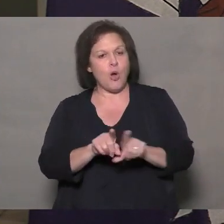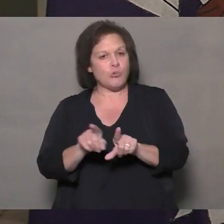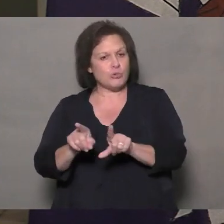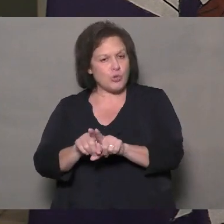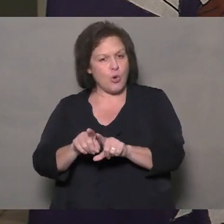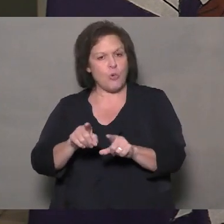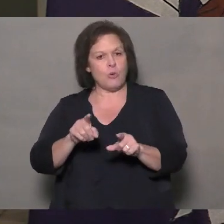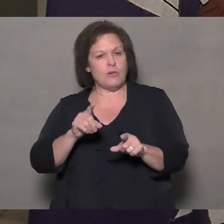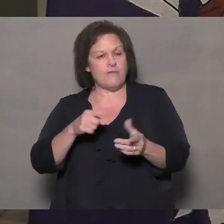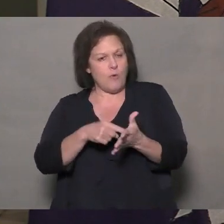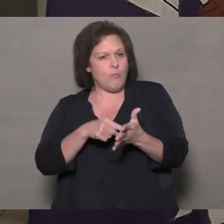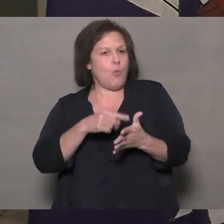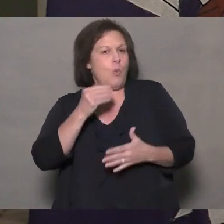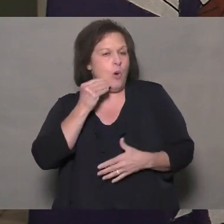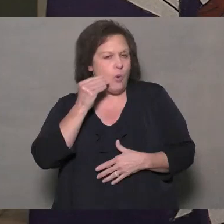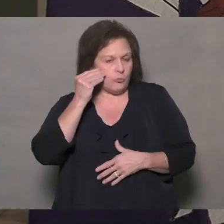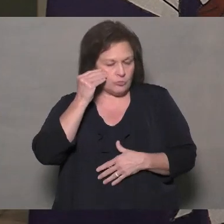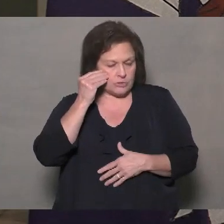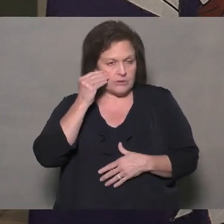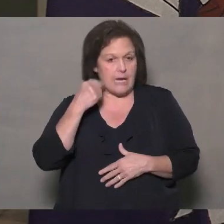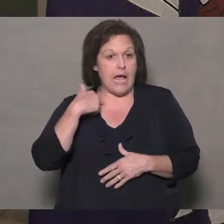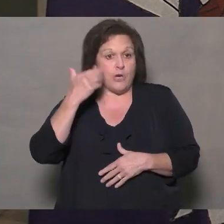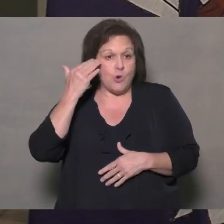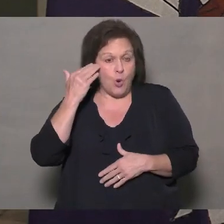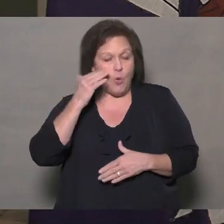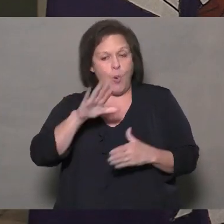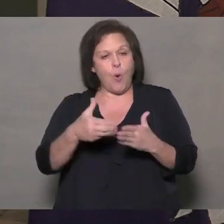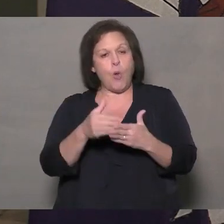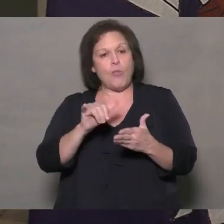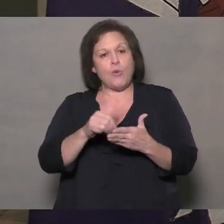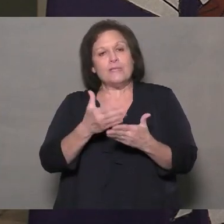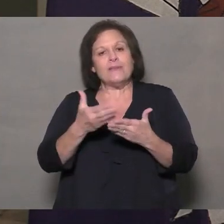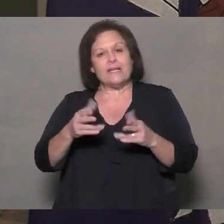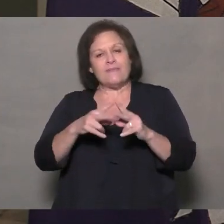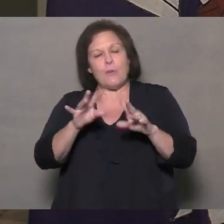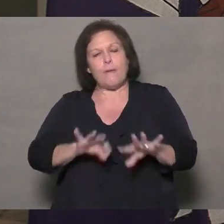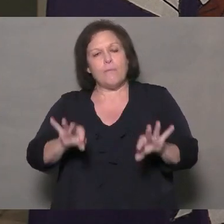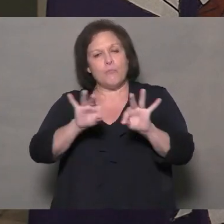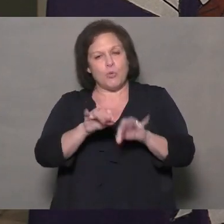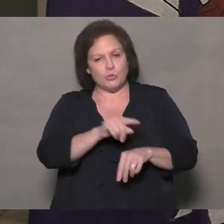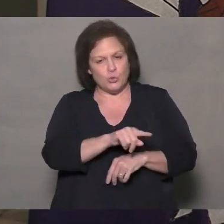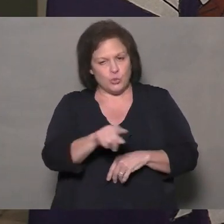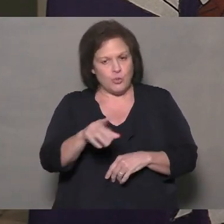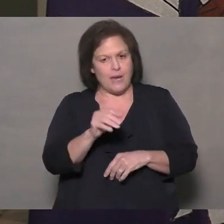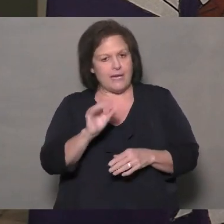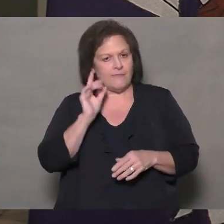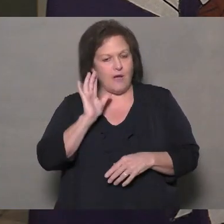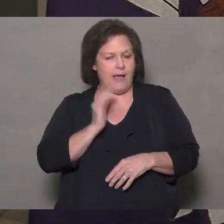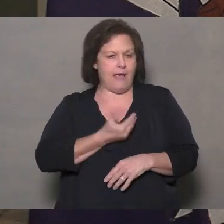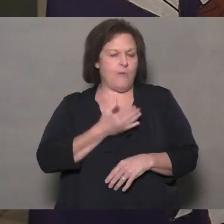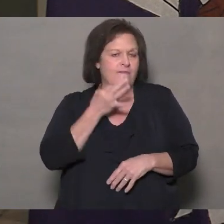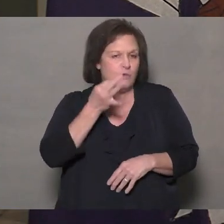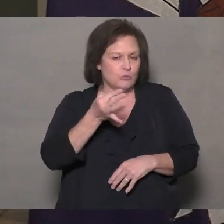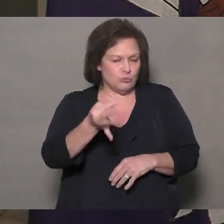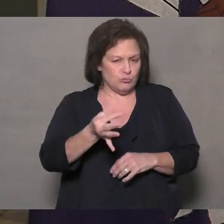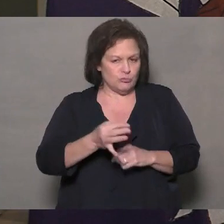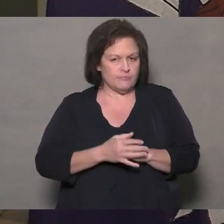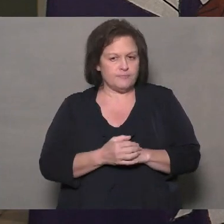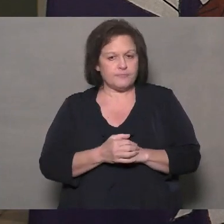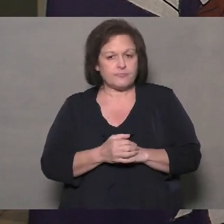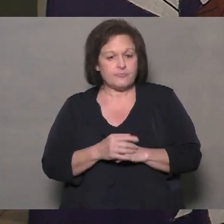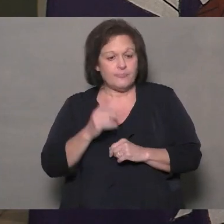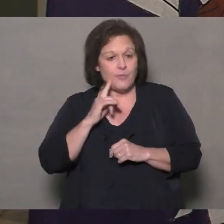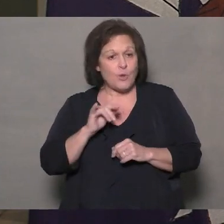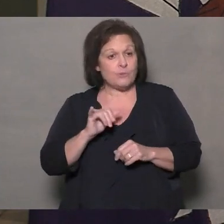affordable housing. And I know all of those things are very important to you and to our future.